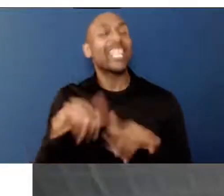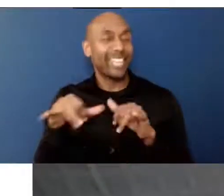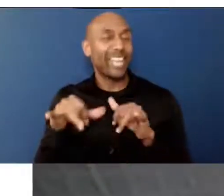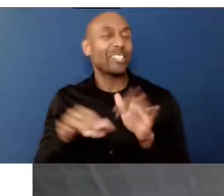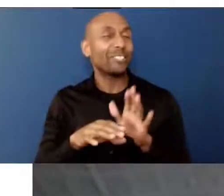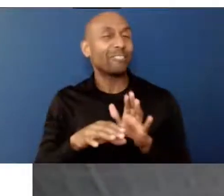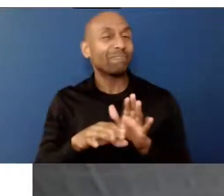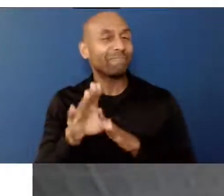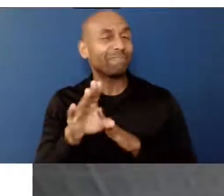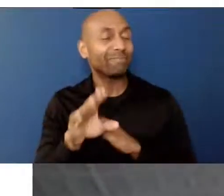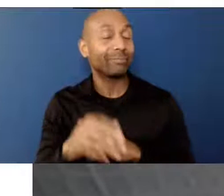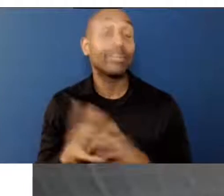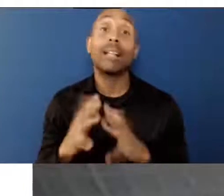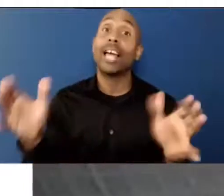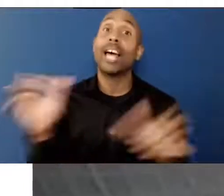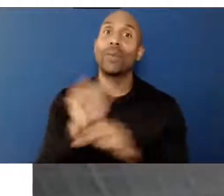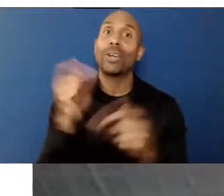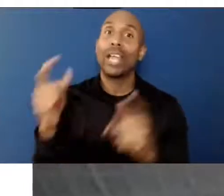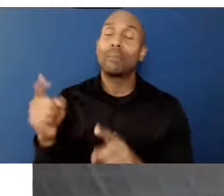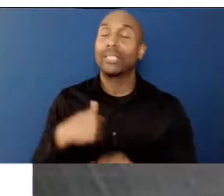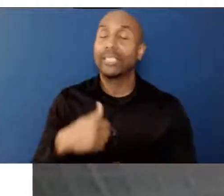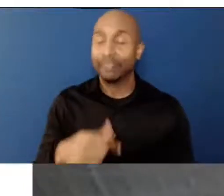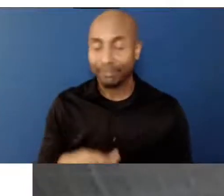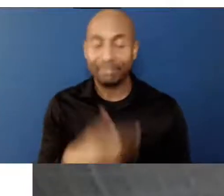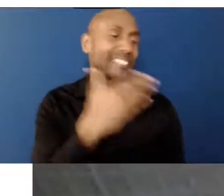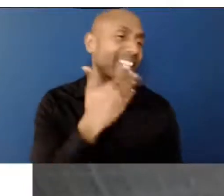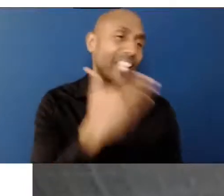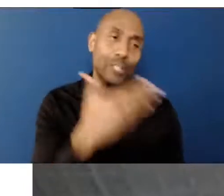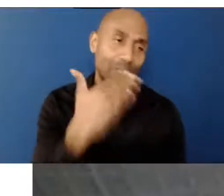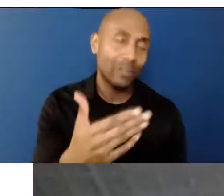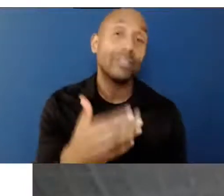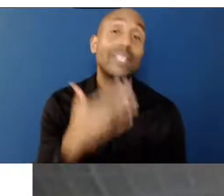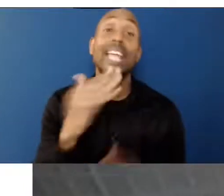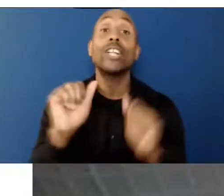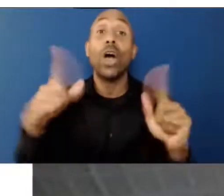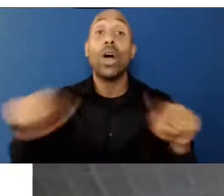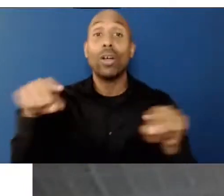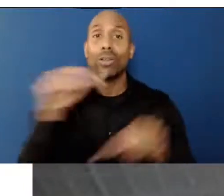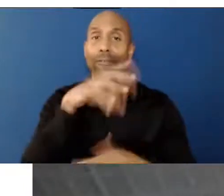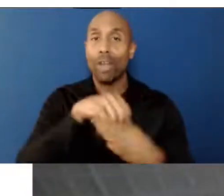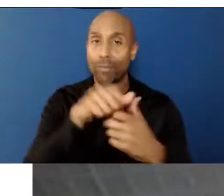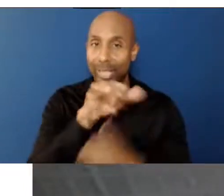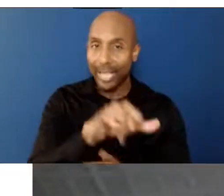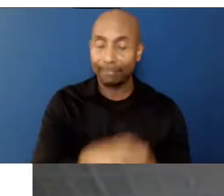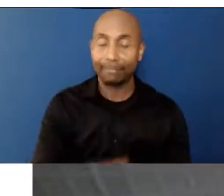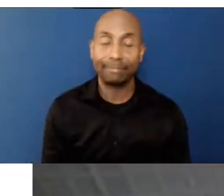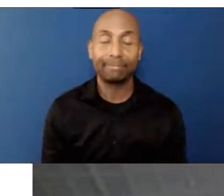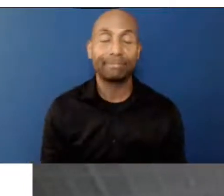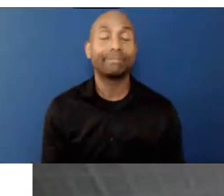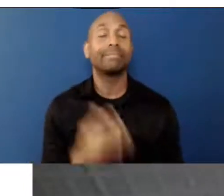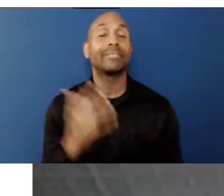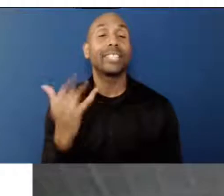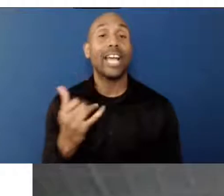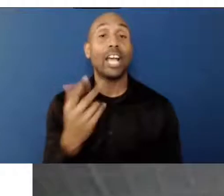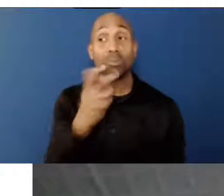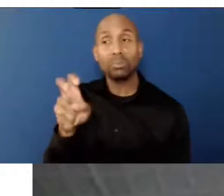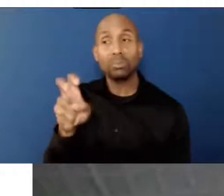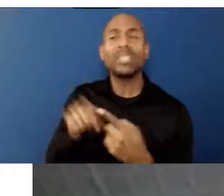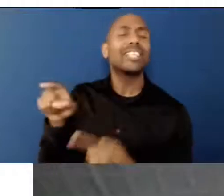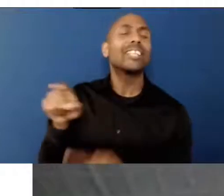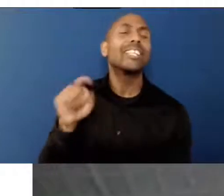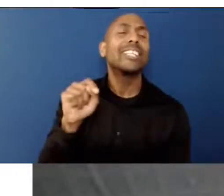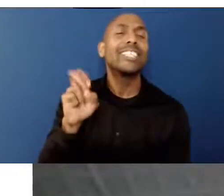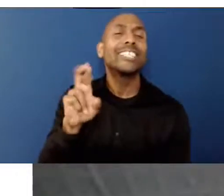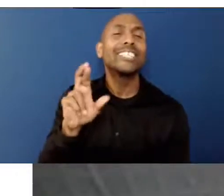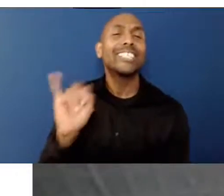that. And again, thank you to everyone who's been doing that. I wanted to switch over and ask my pal Terry Lynn, because I